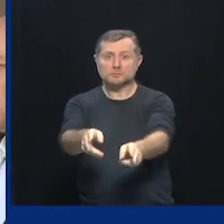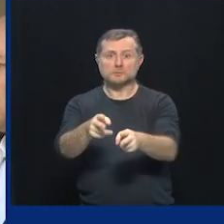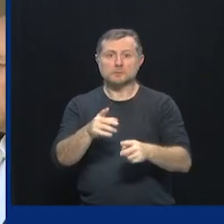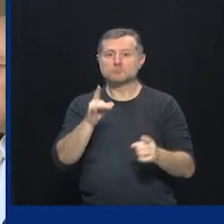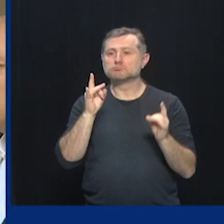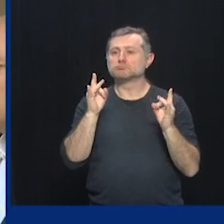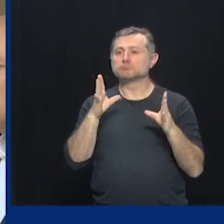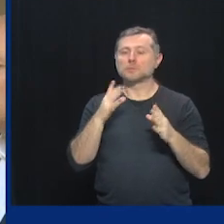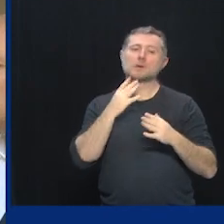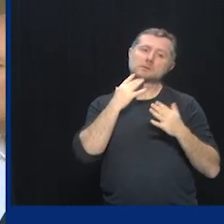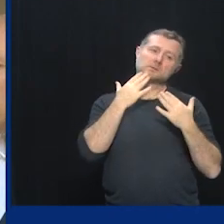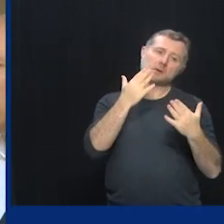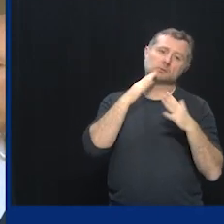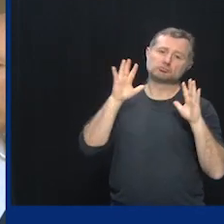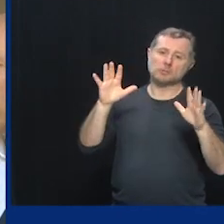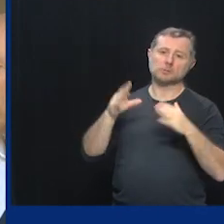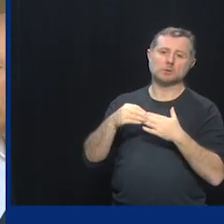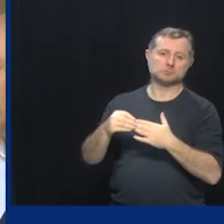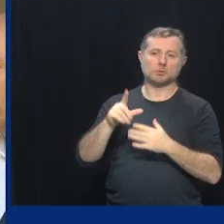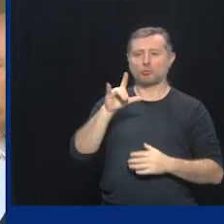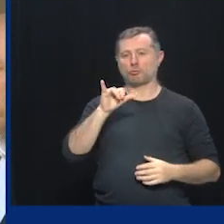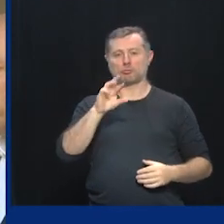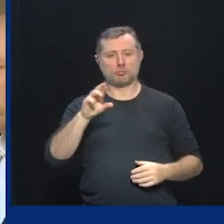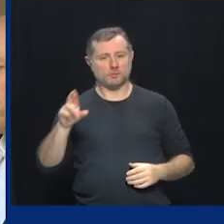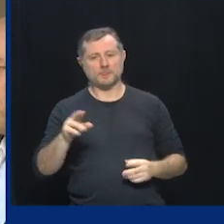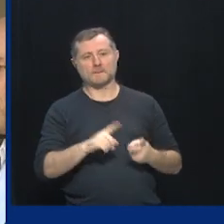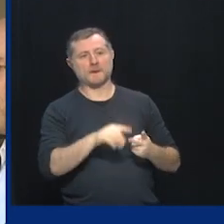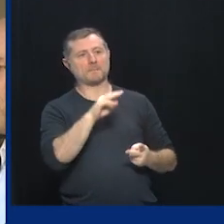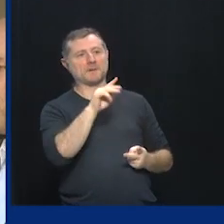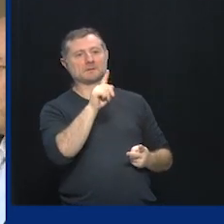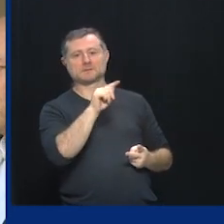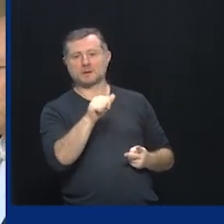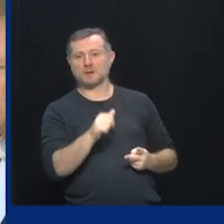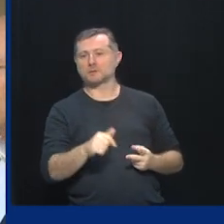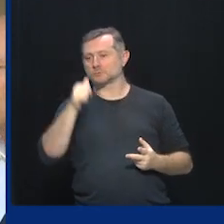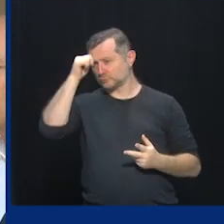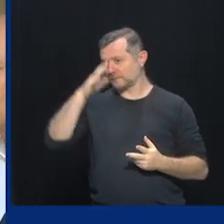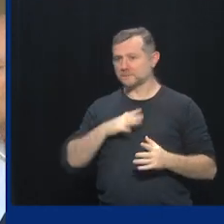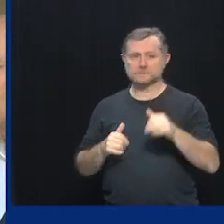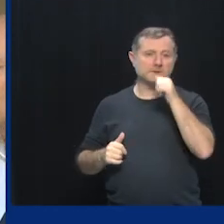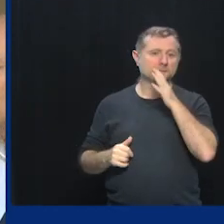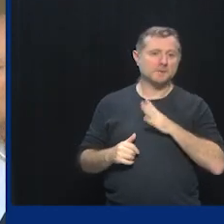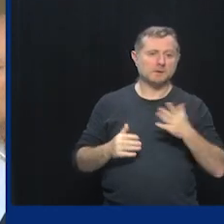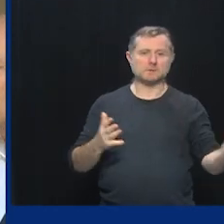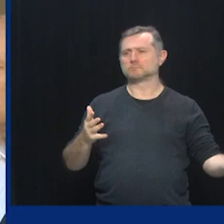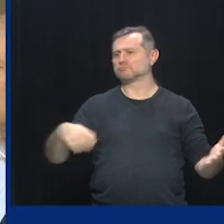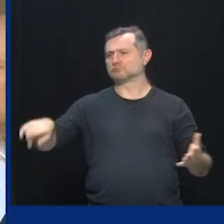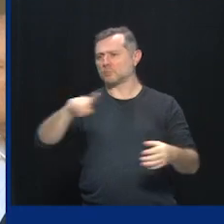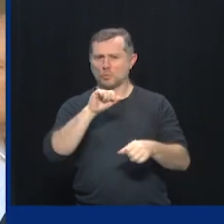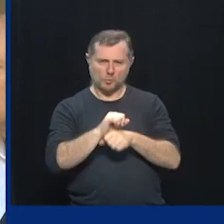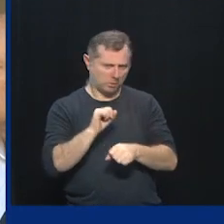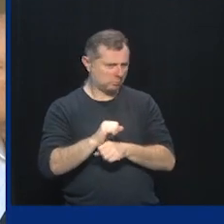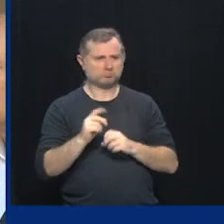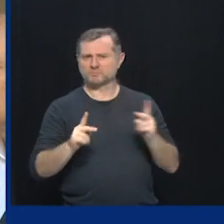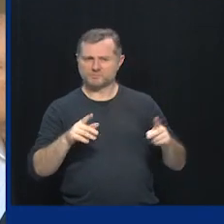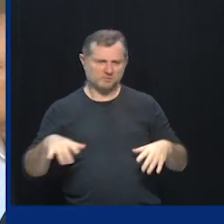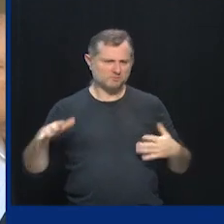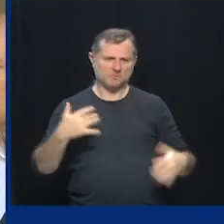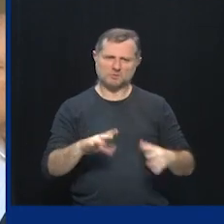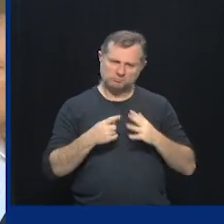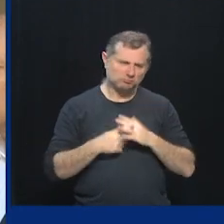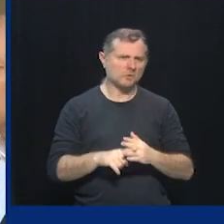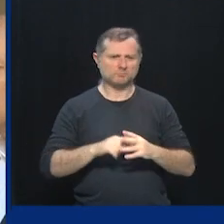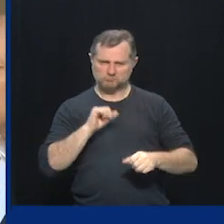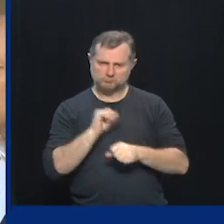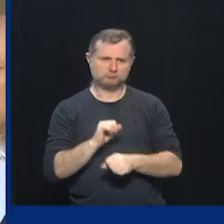the MTA and the Long Island Railroad, thanks to the men and women doing the actual work, people are getting where they need to go. Life is going on. It's